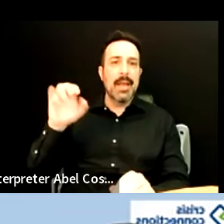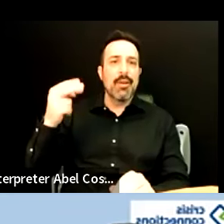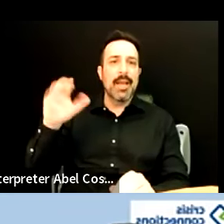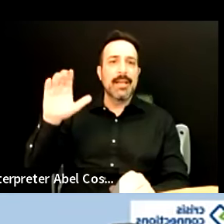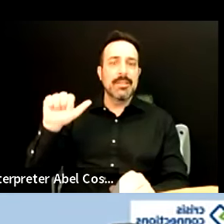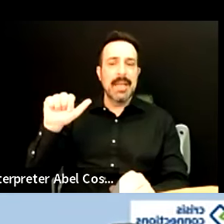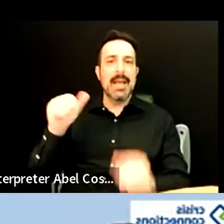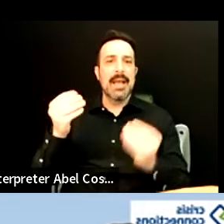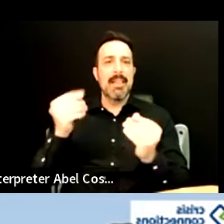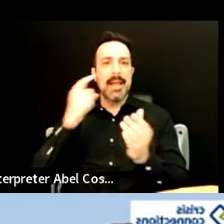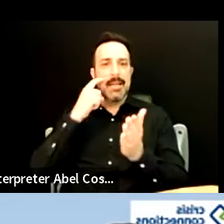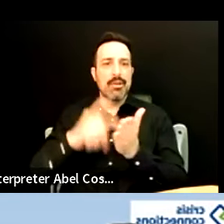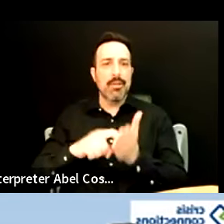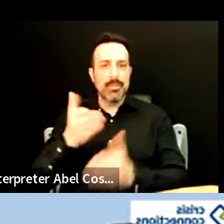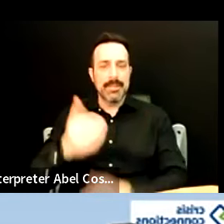acknowledgement today.